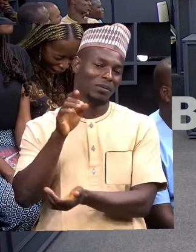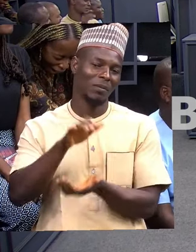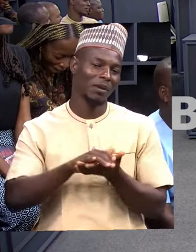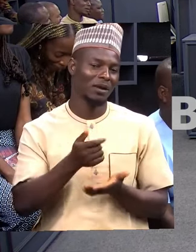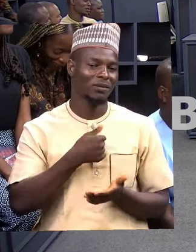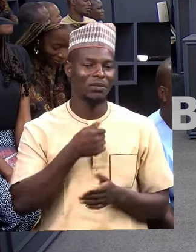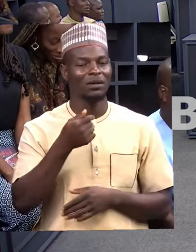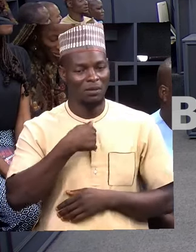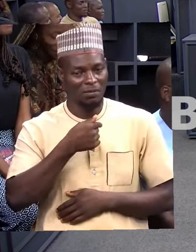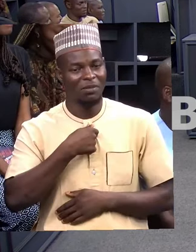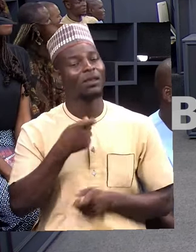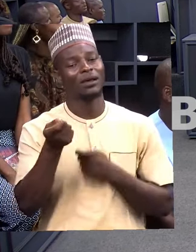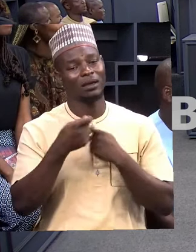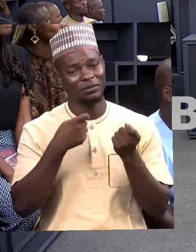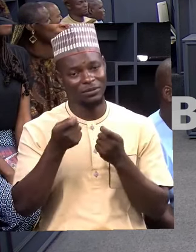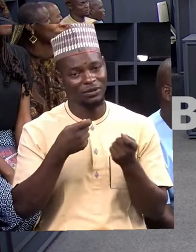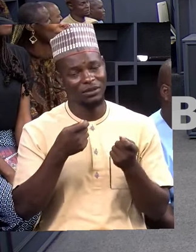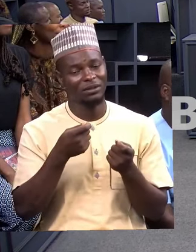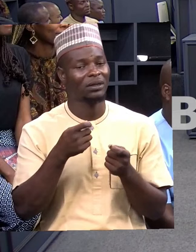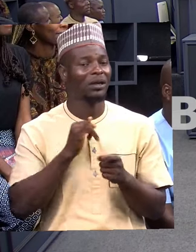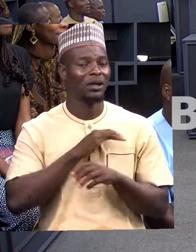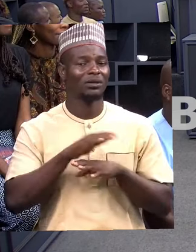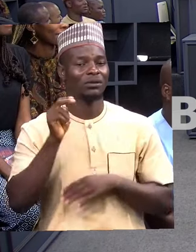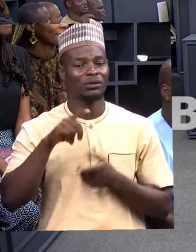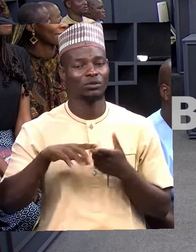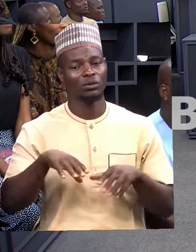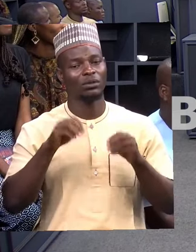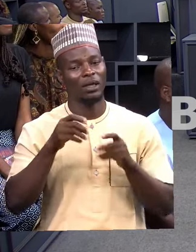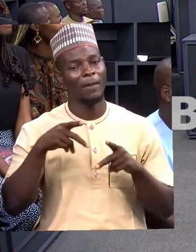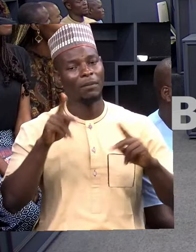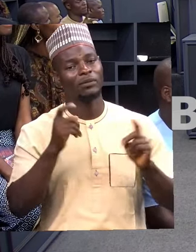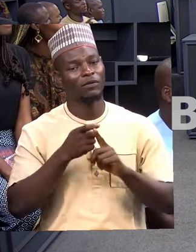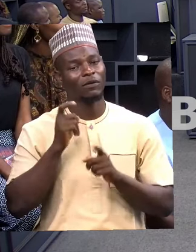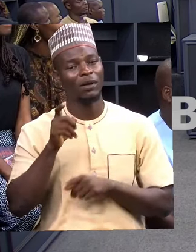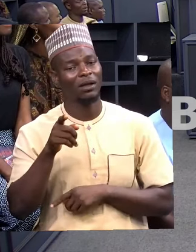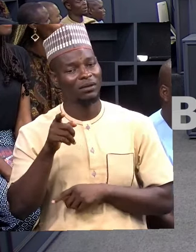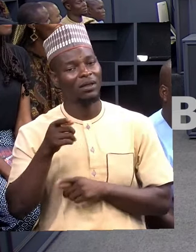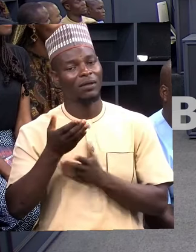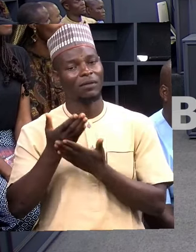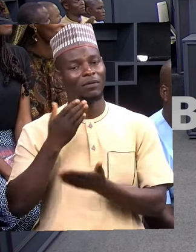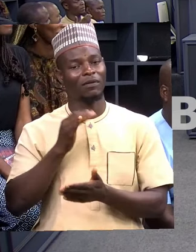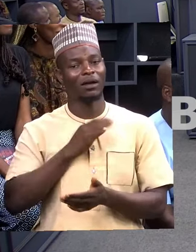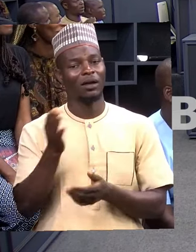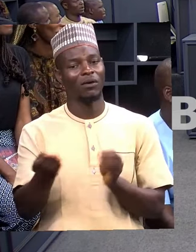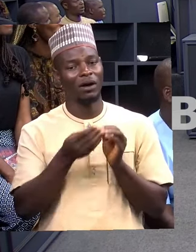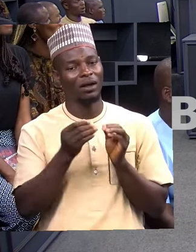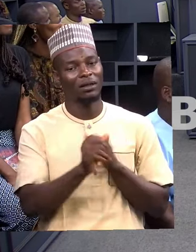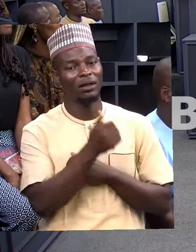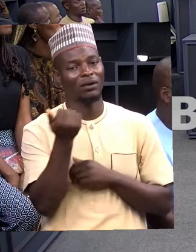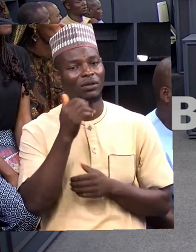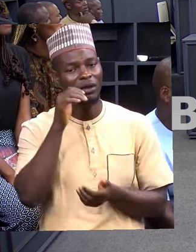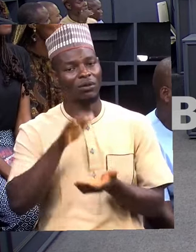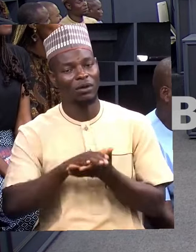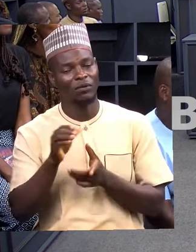charge. I no need to take permission from her before I add another wife. Or add